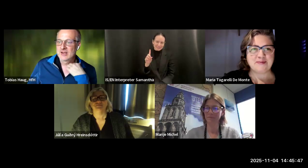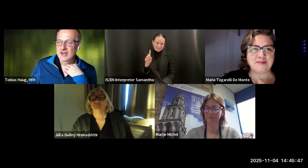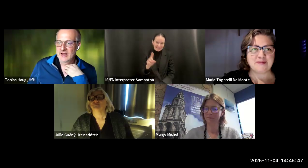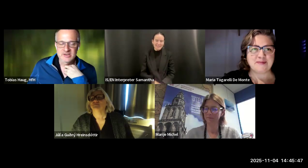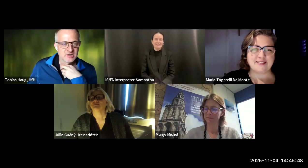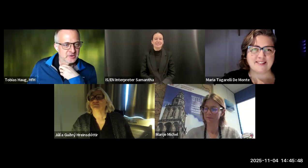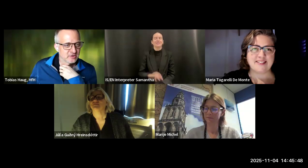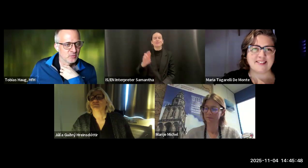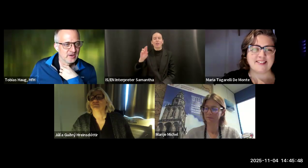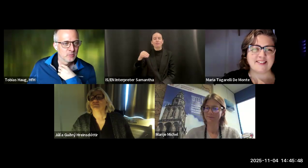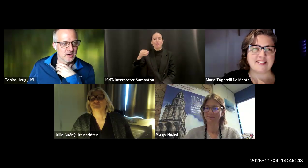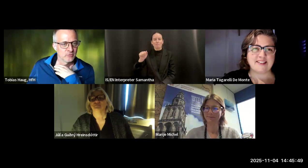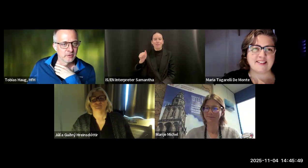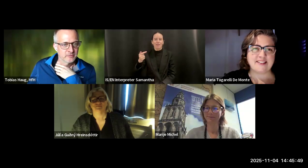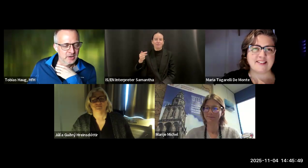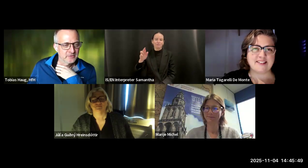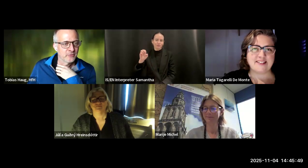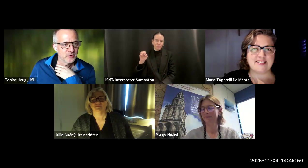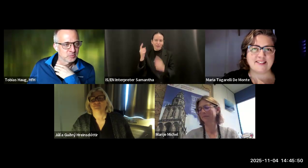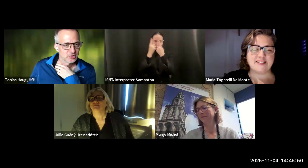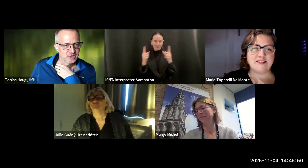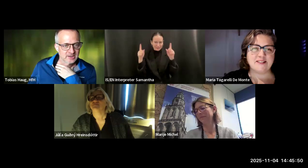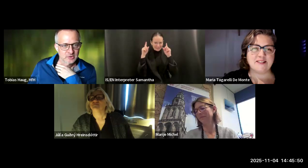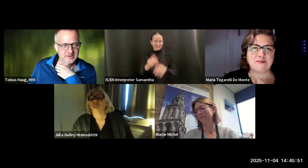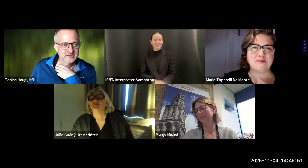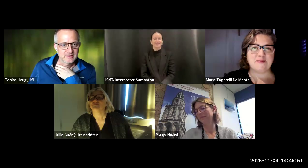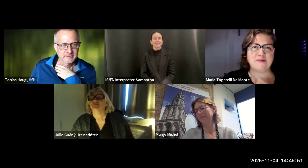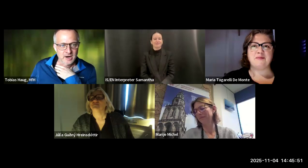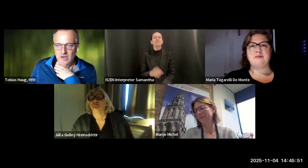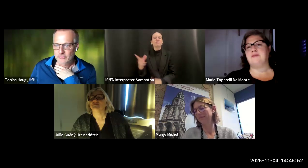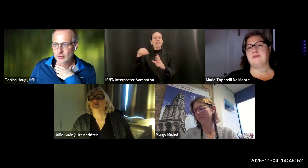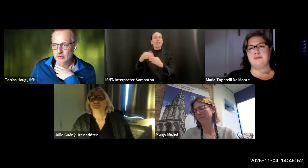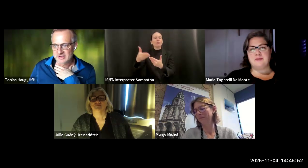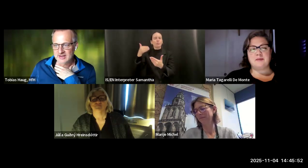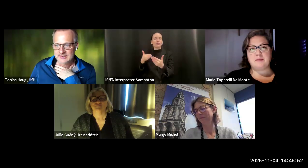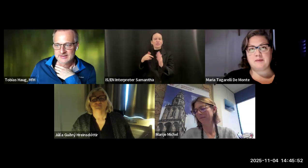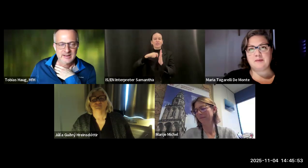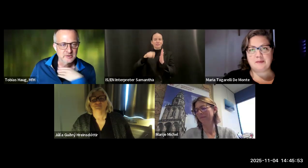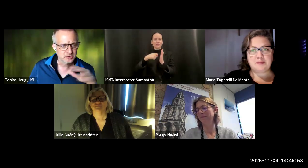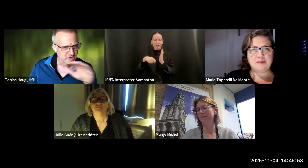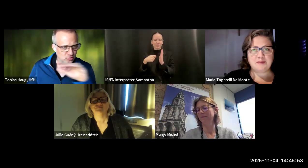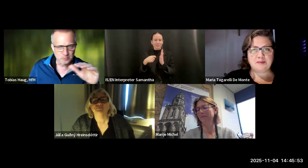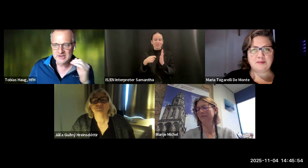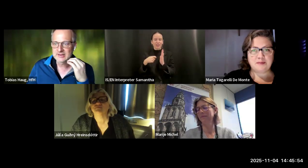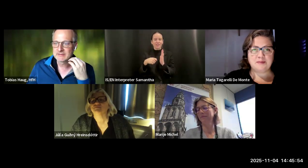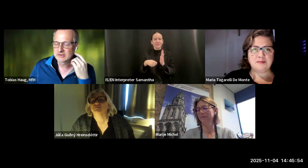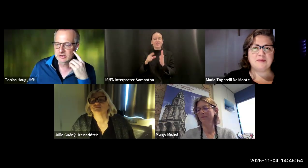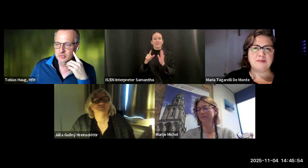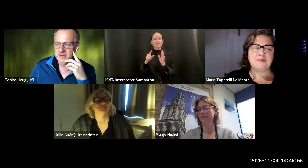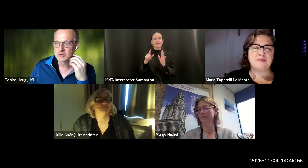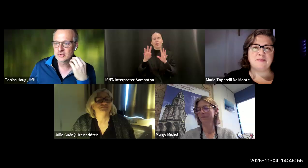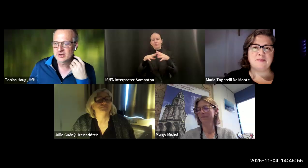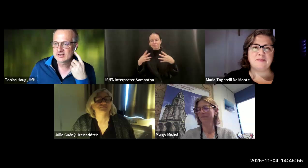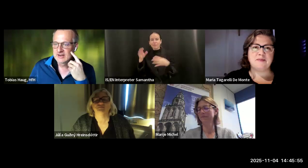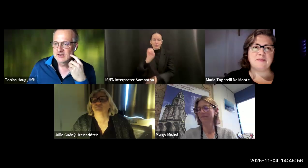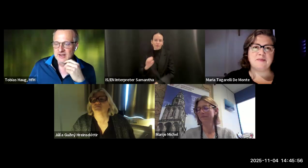Tre, and she was also involved in one of the first projects on the CFR for Italian Sign Language on a European level,